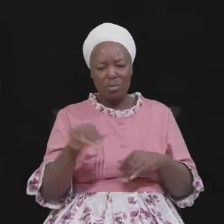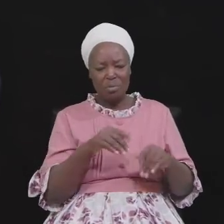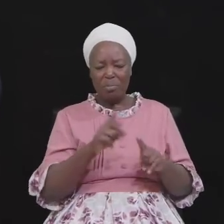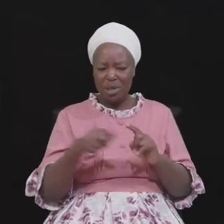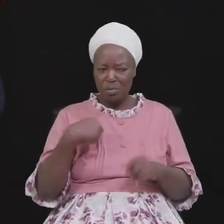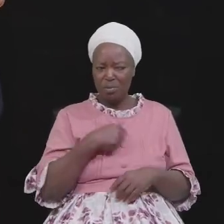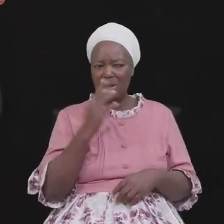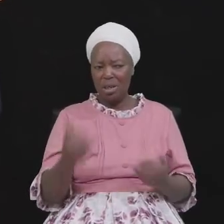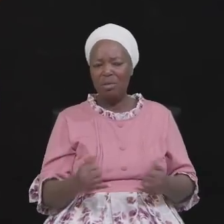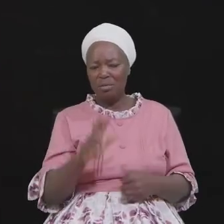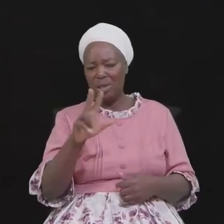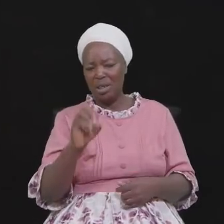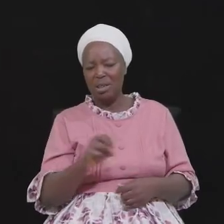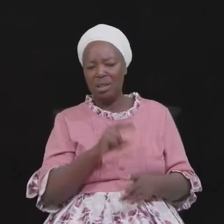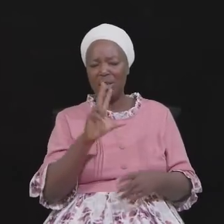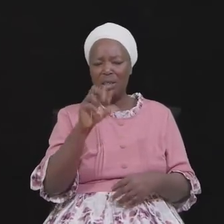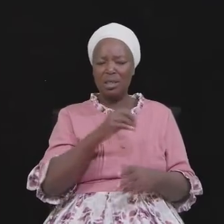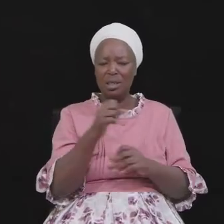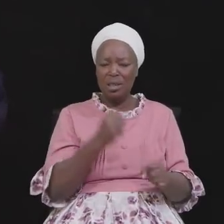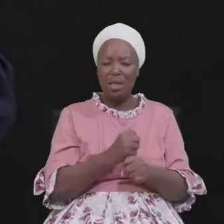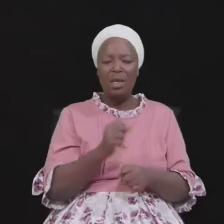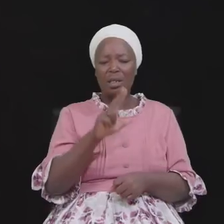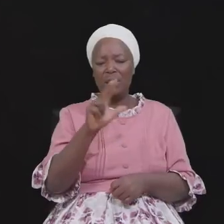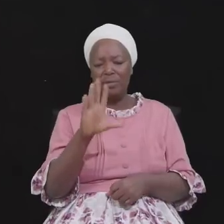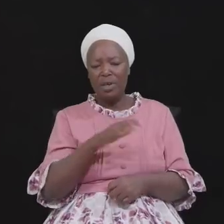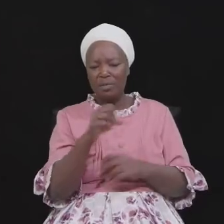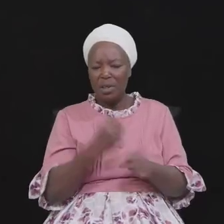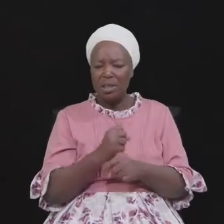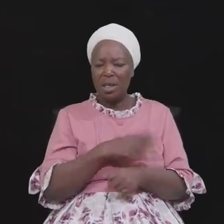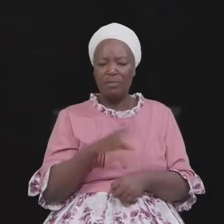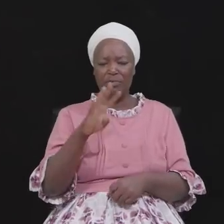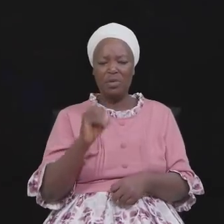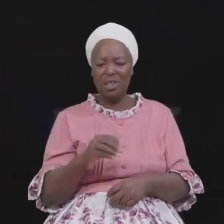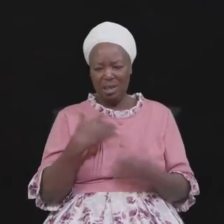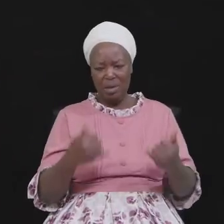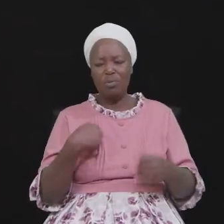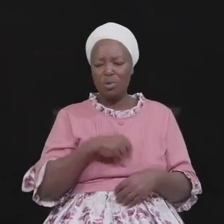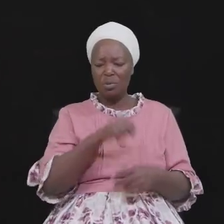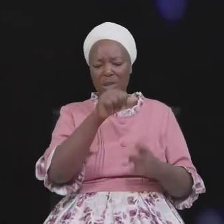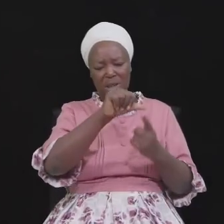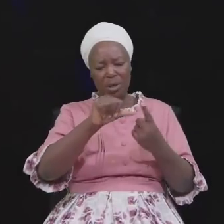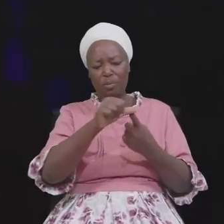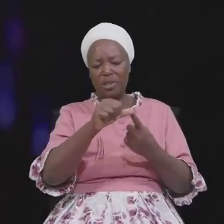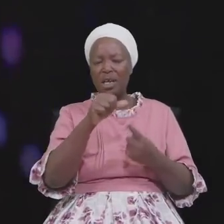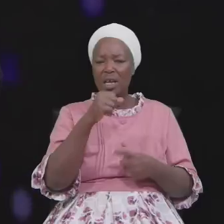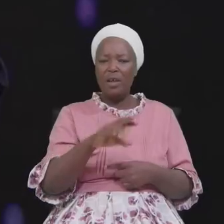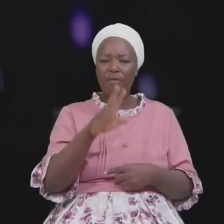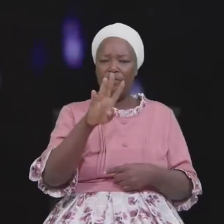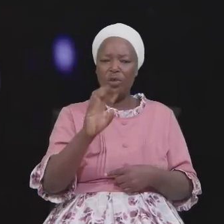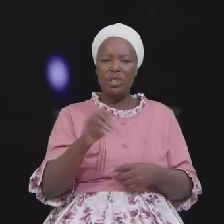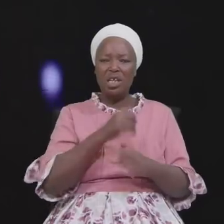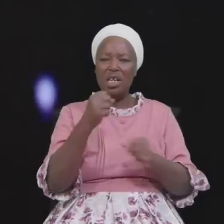we're 35, we're 40. And you want to circumcise a 40-year-old man,